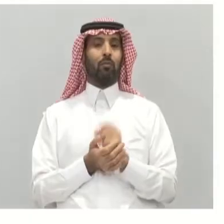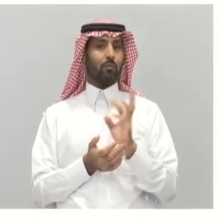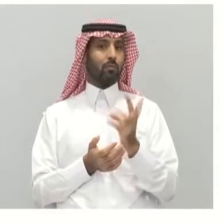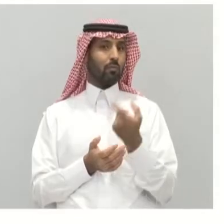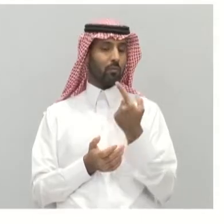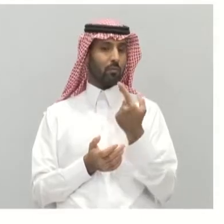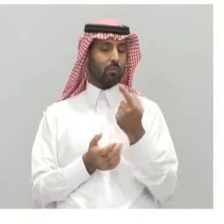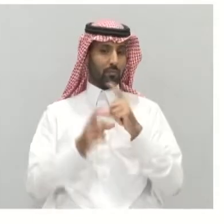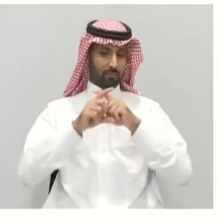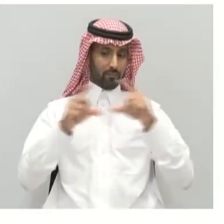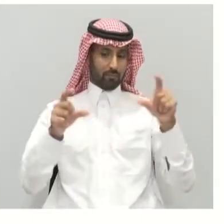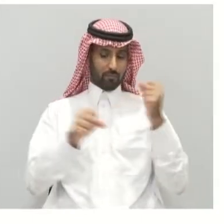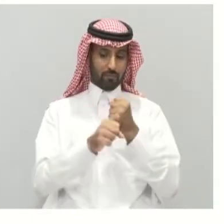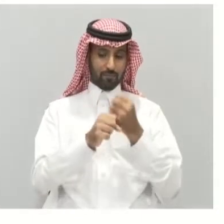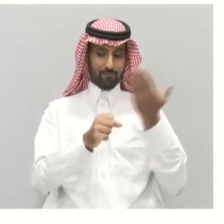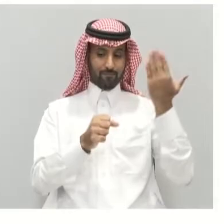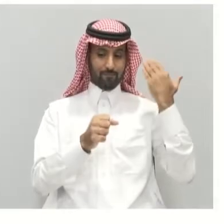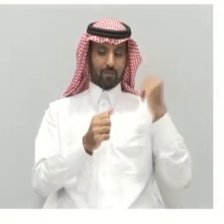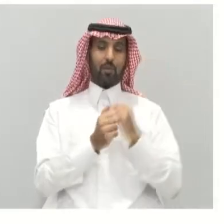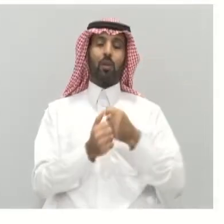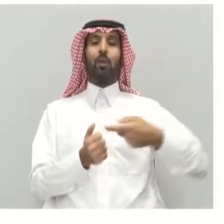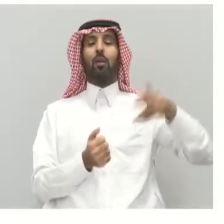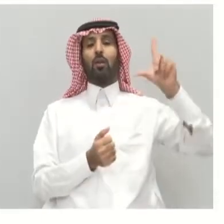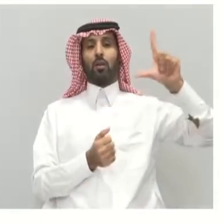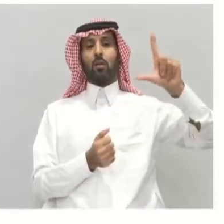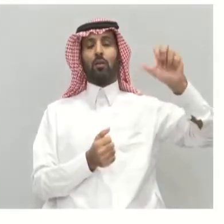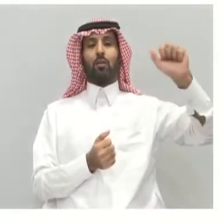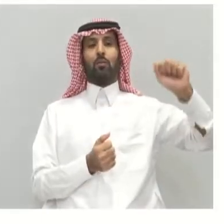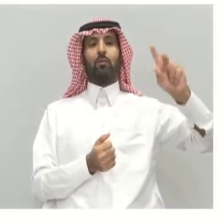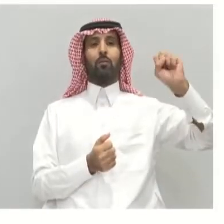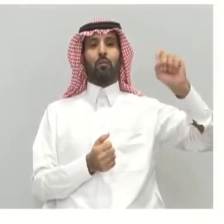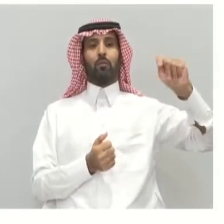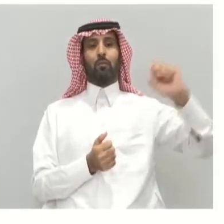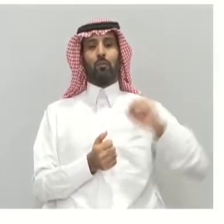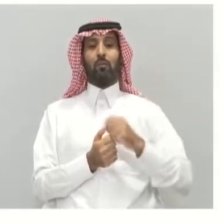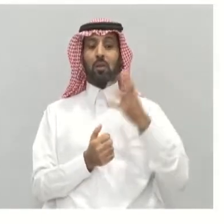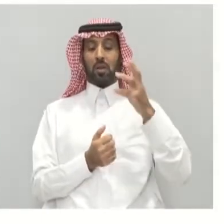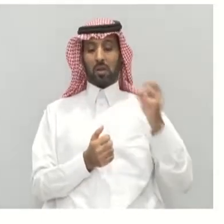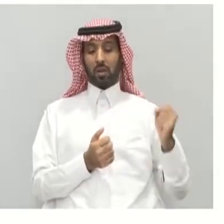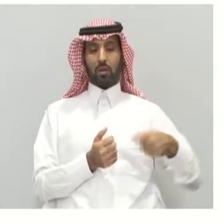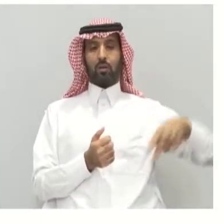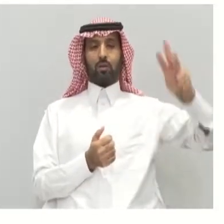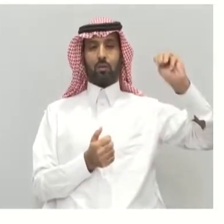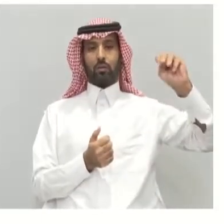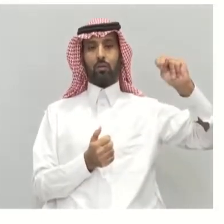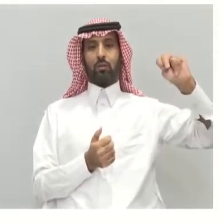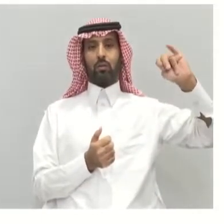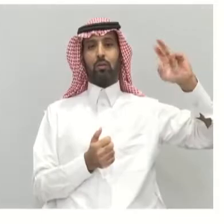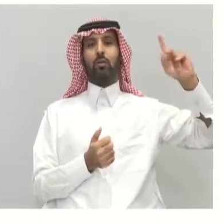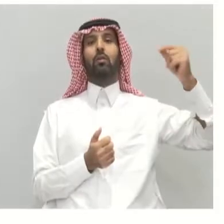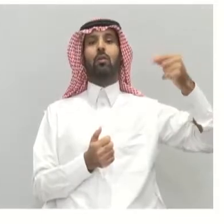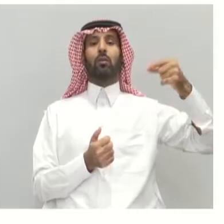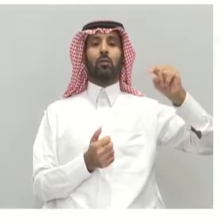it. Excellent. Last night, last Tuesday, last week, last month,